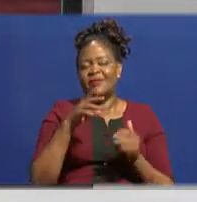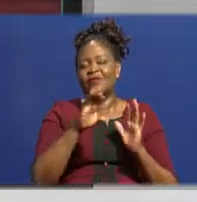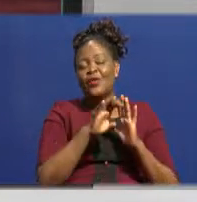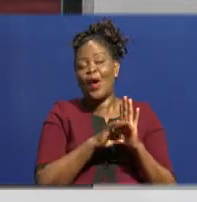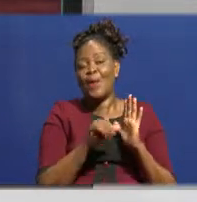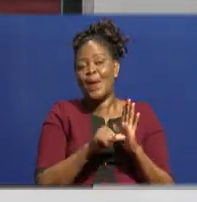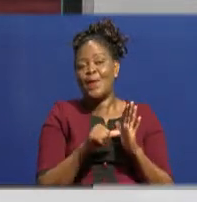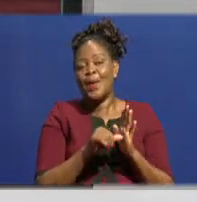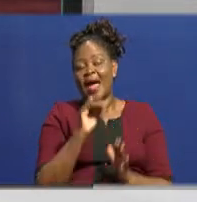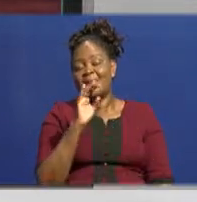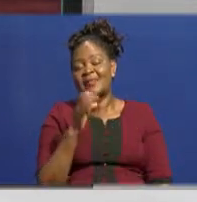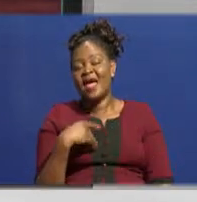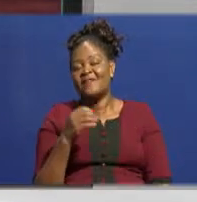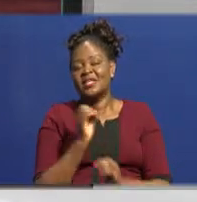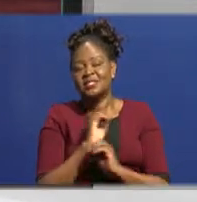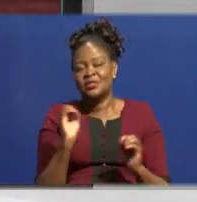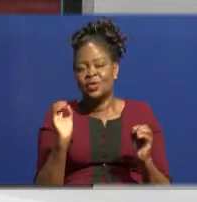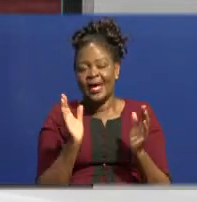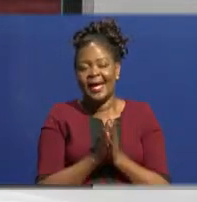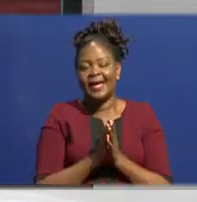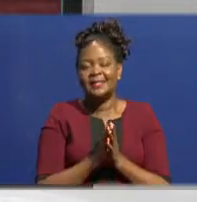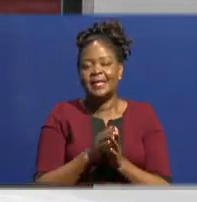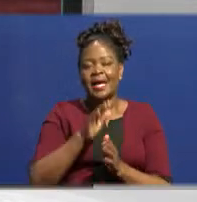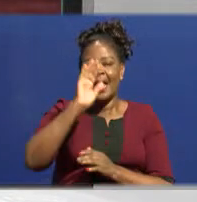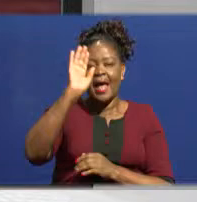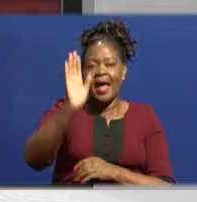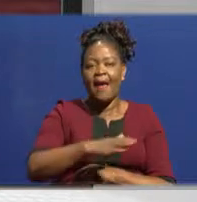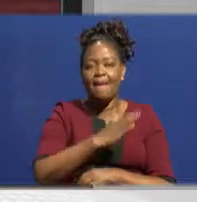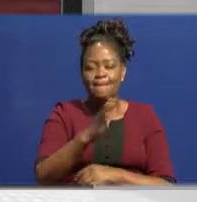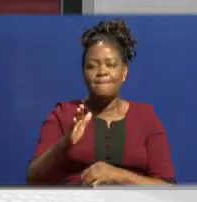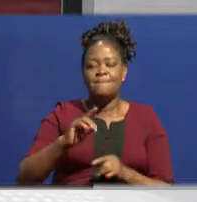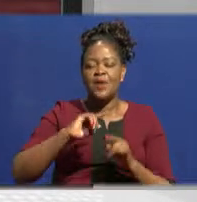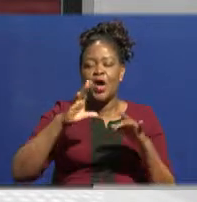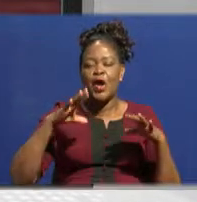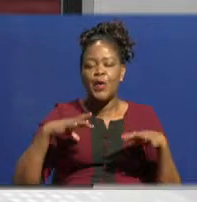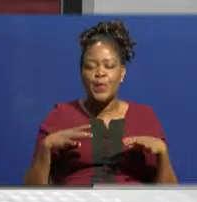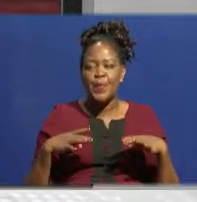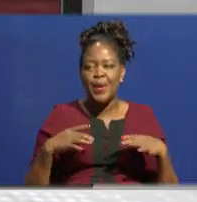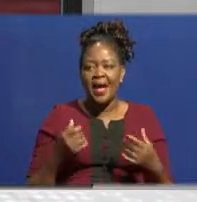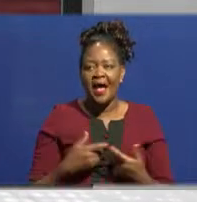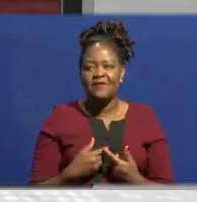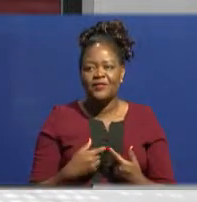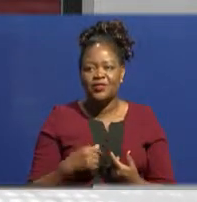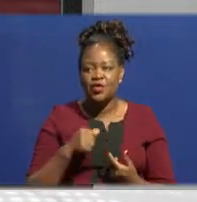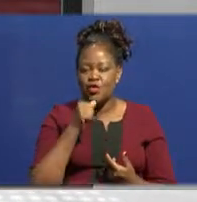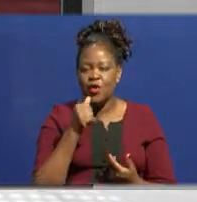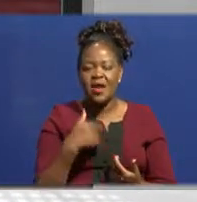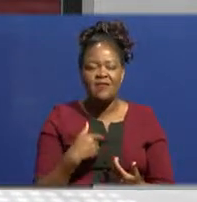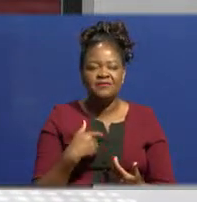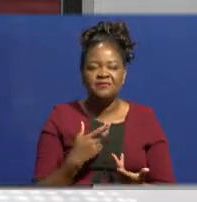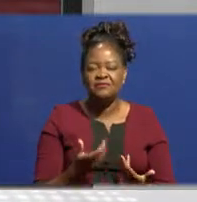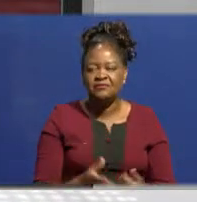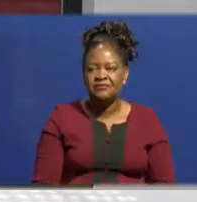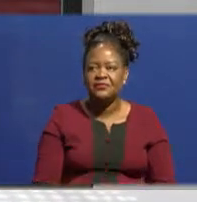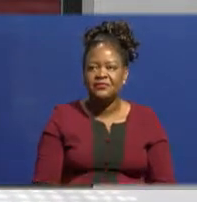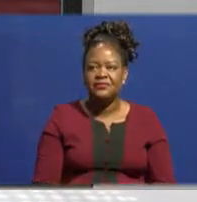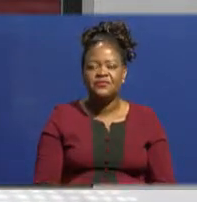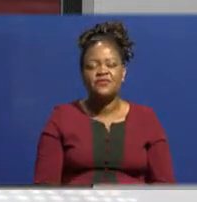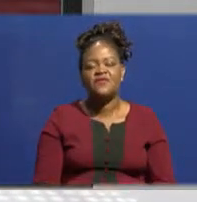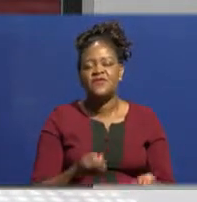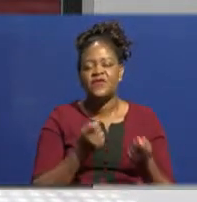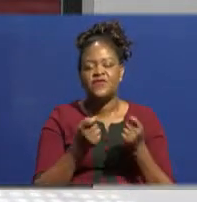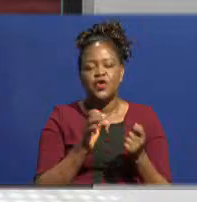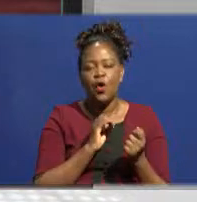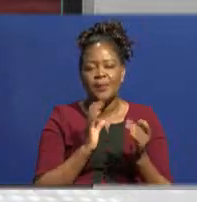an IEBC. And Bunge has gone to recess. You know, we do not have a fully fledged. Yeah, we have a few commissioners here and